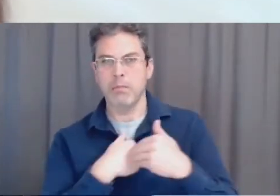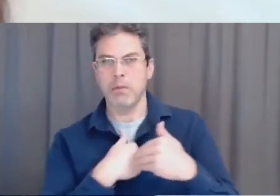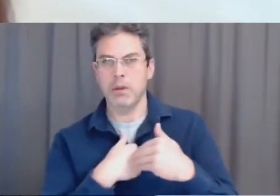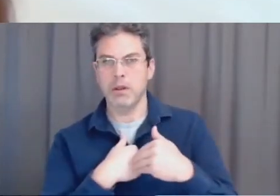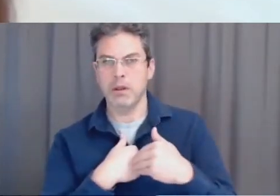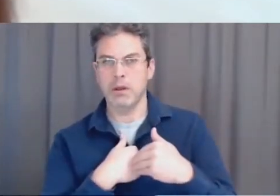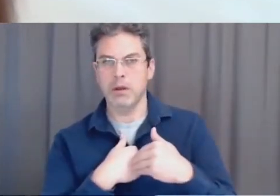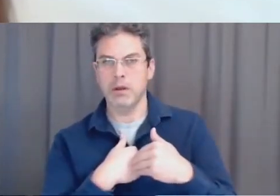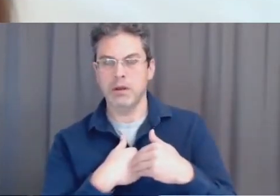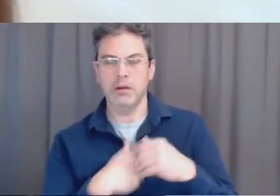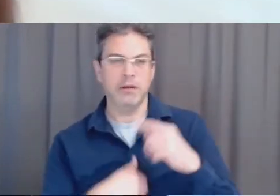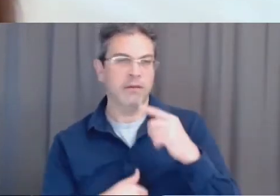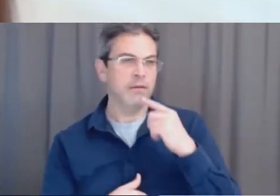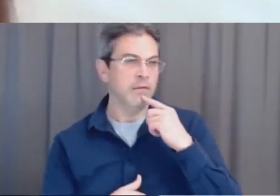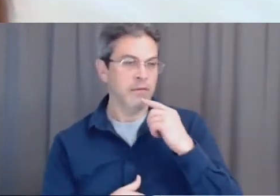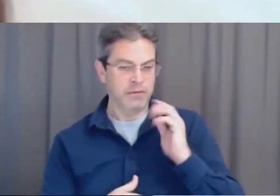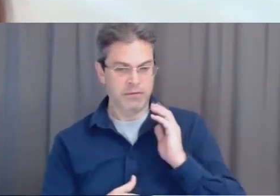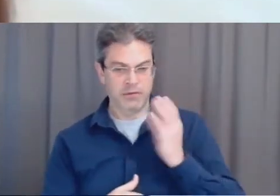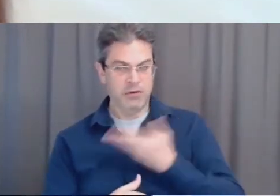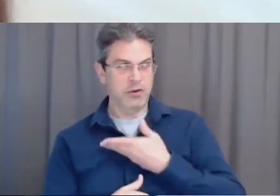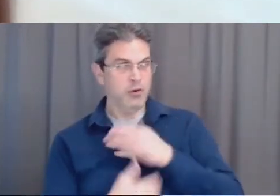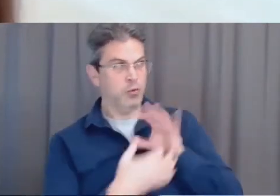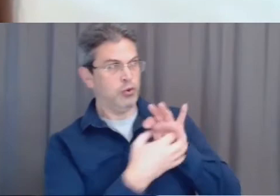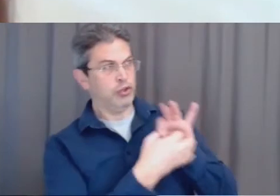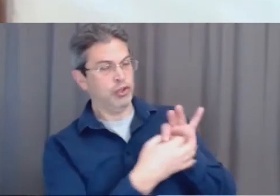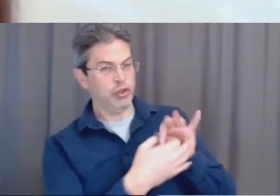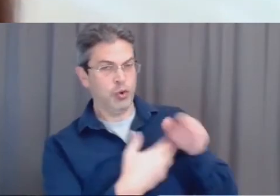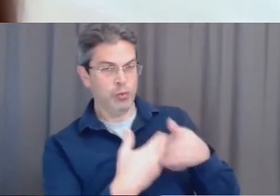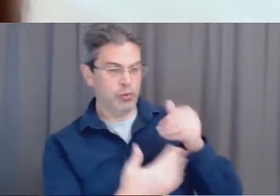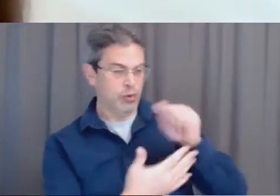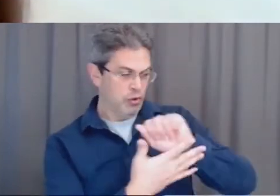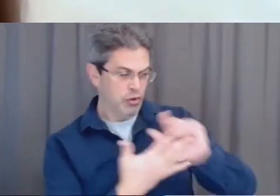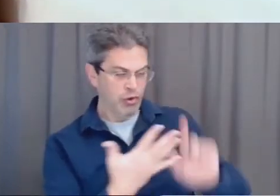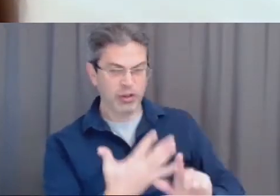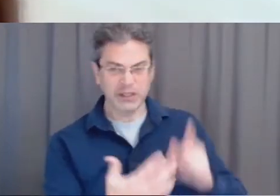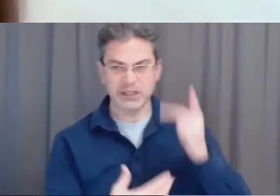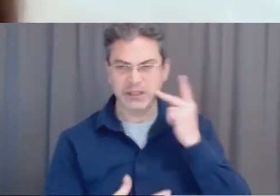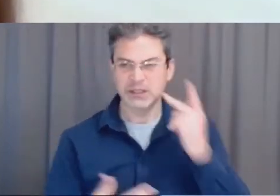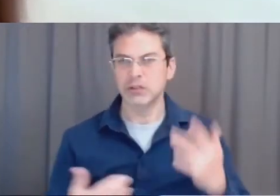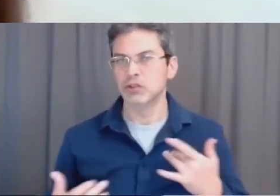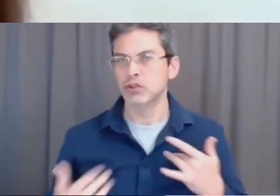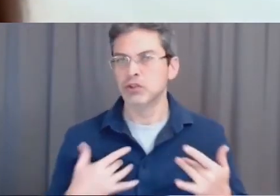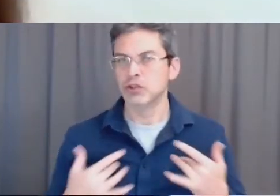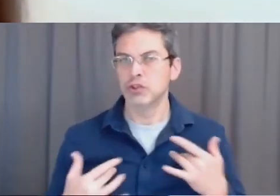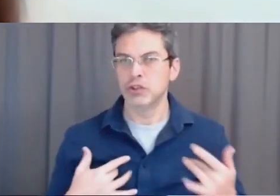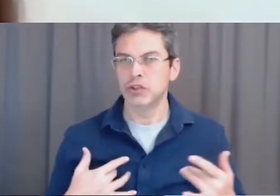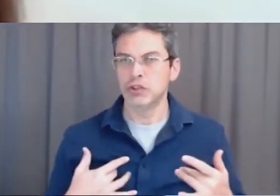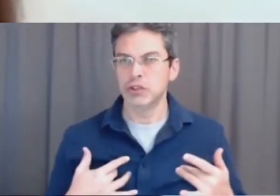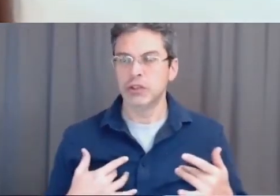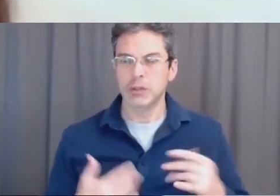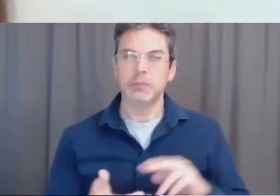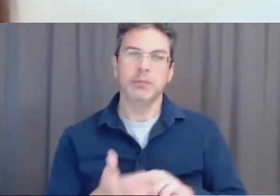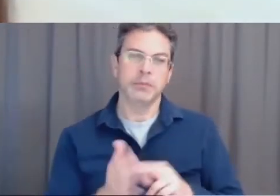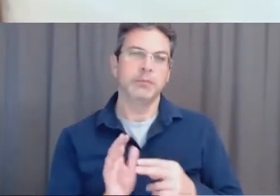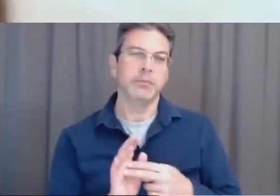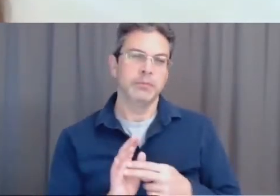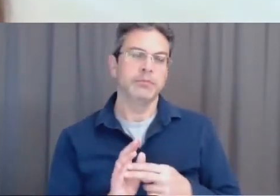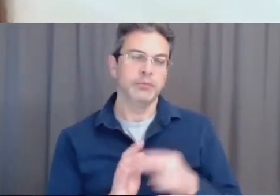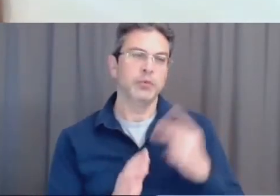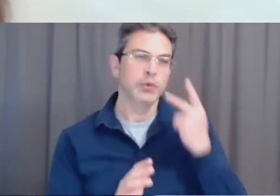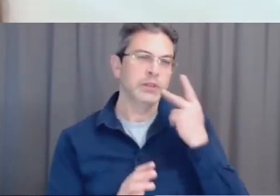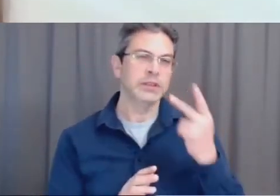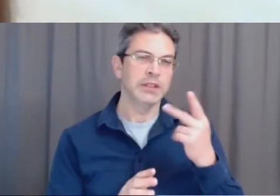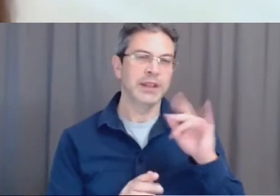almost every sphere of our relations. So I do think we may move away from some of this new Cold